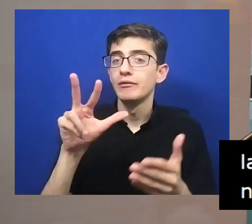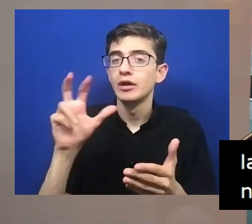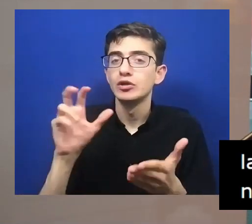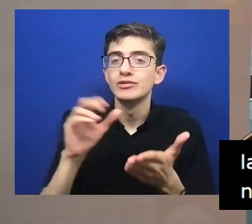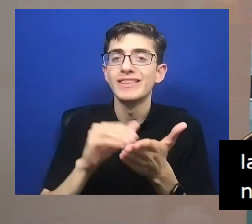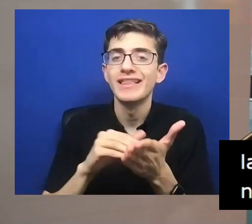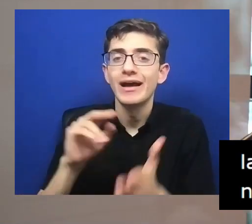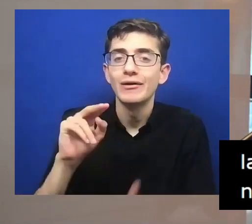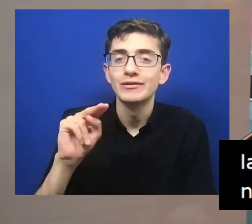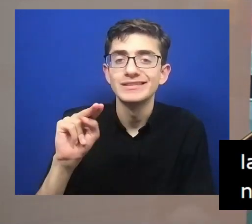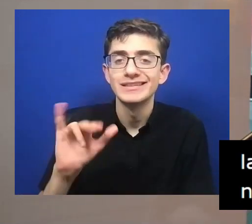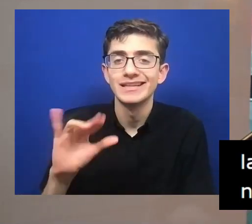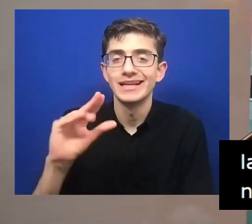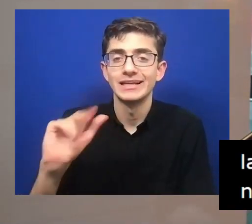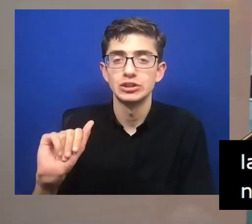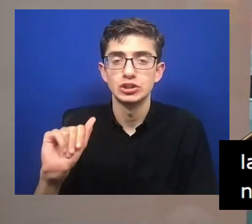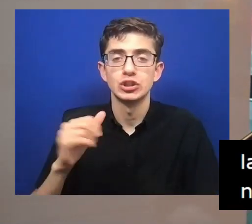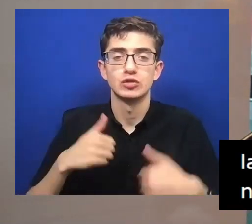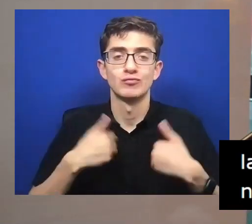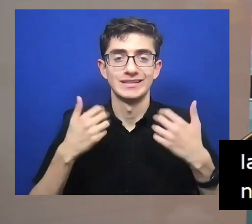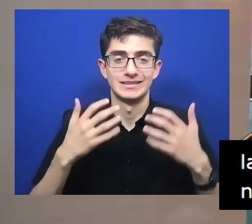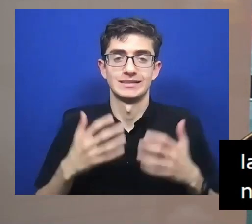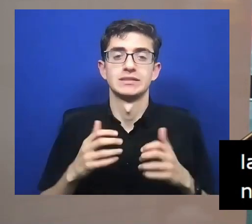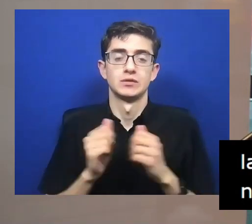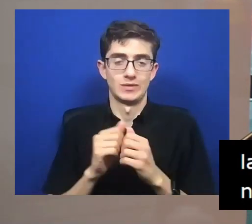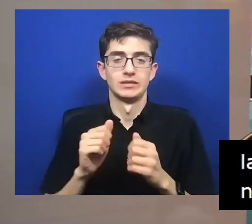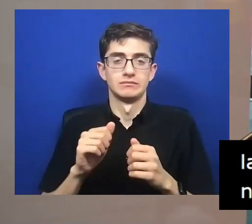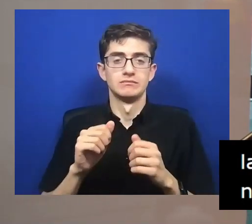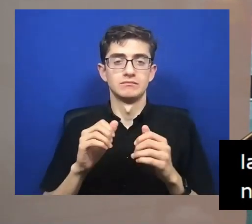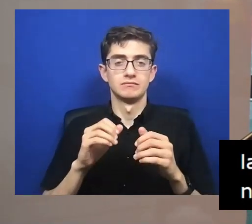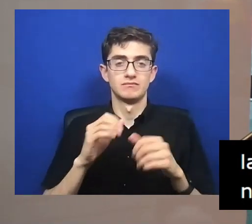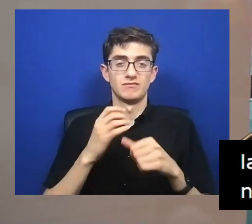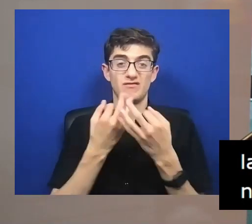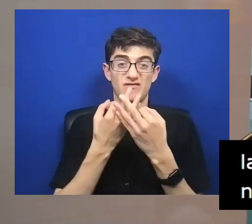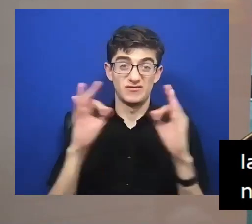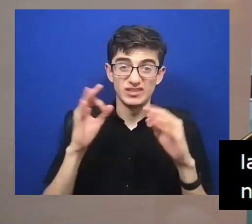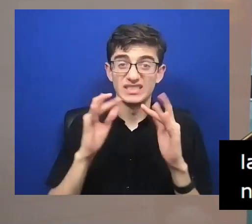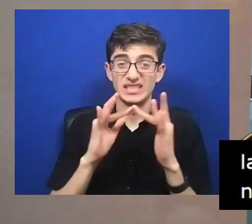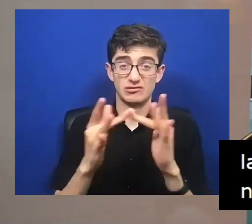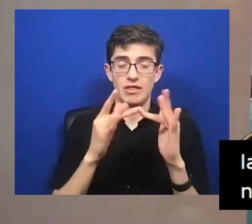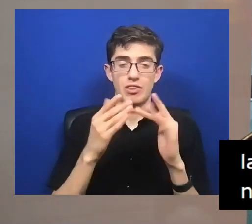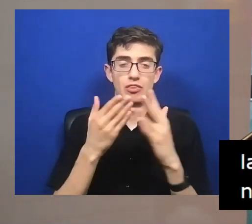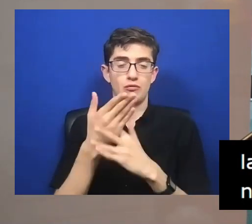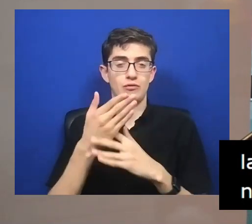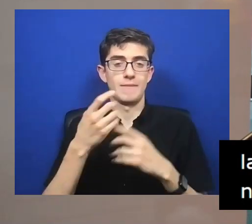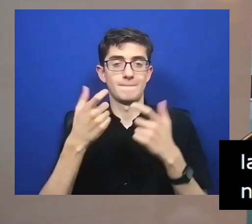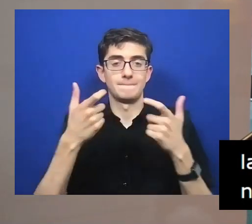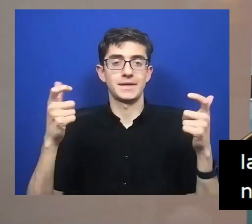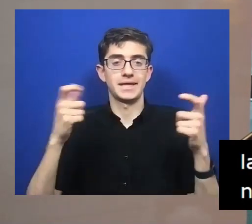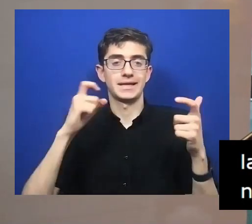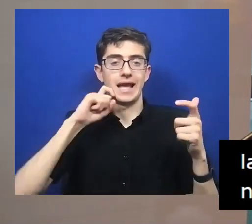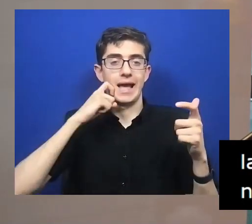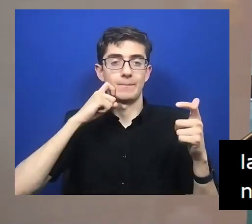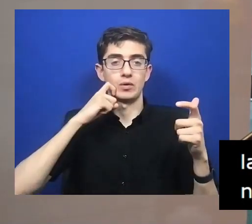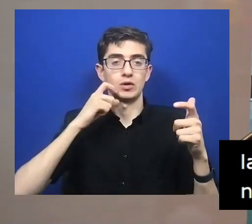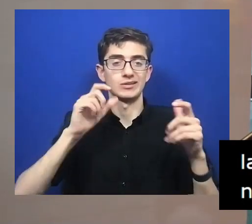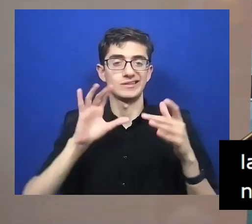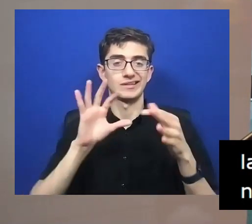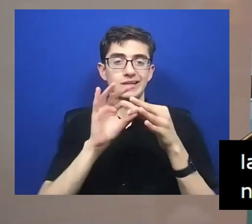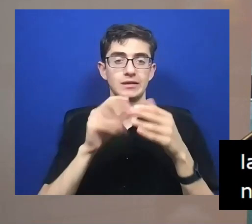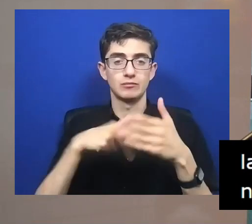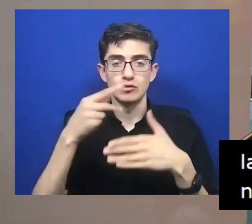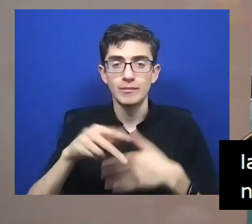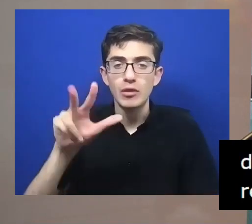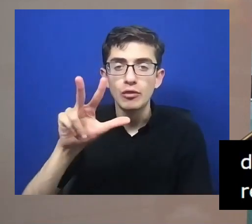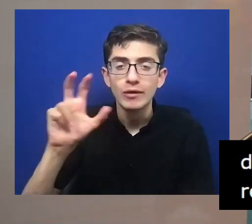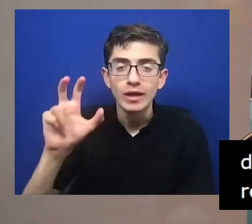and basic cable TV in just 9 months via the Big Apple Connect program. 300,000. Building 90% of our Link